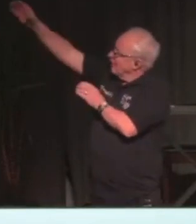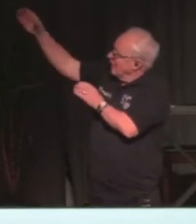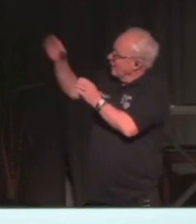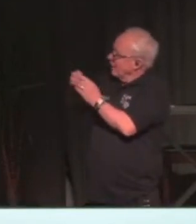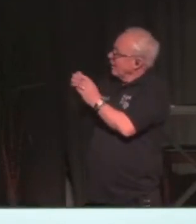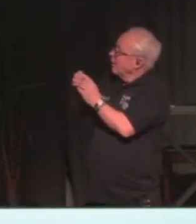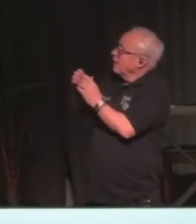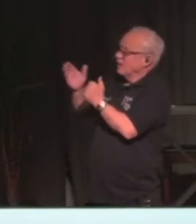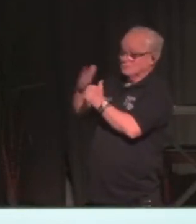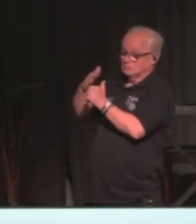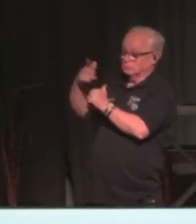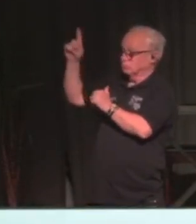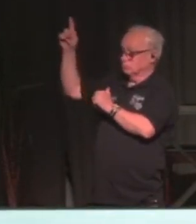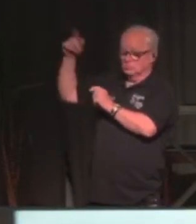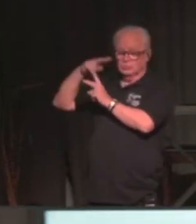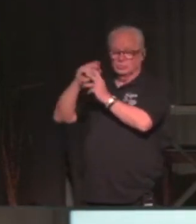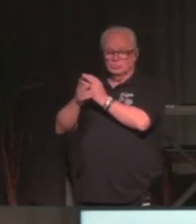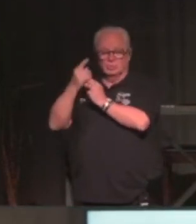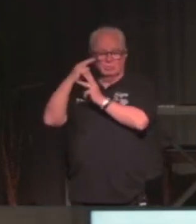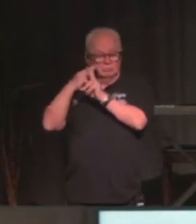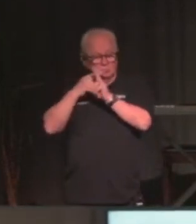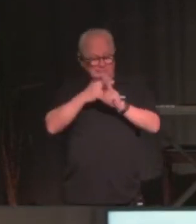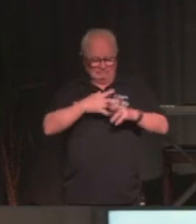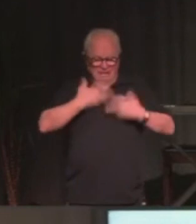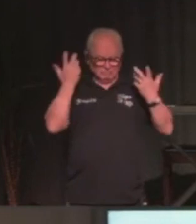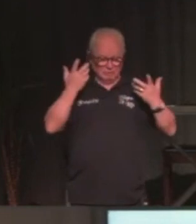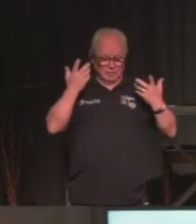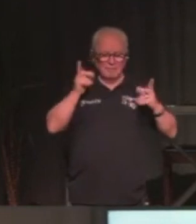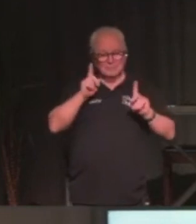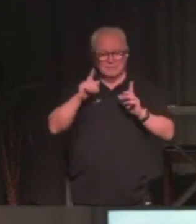angry, and God stepped in our shoes.